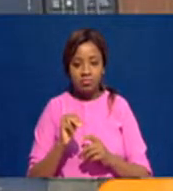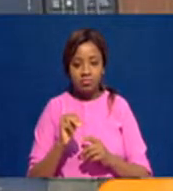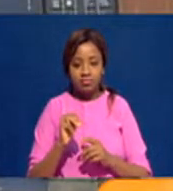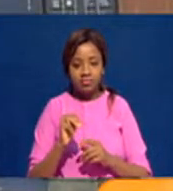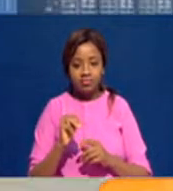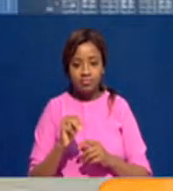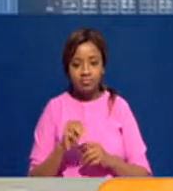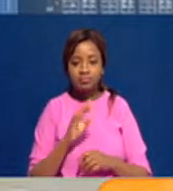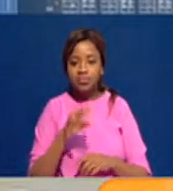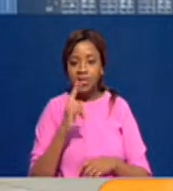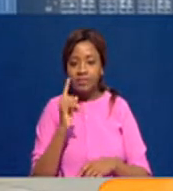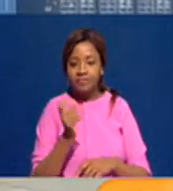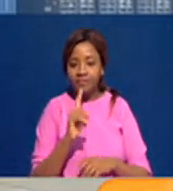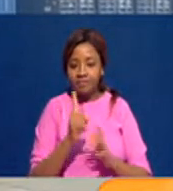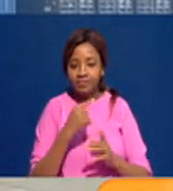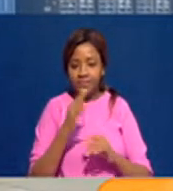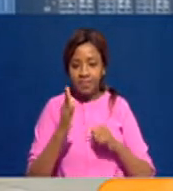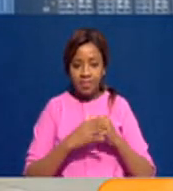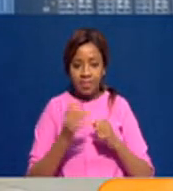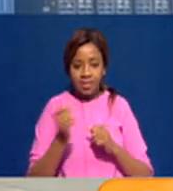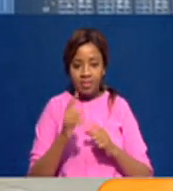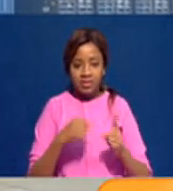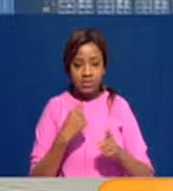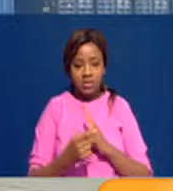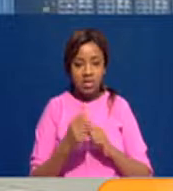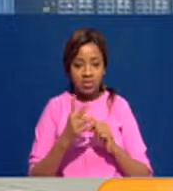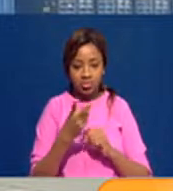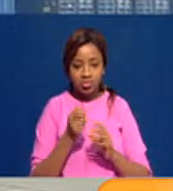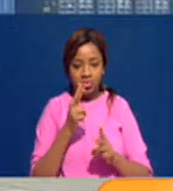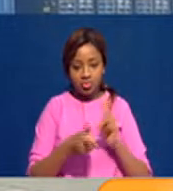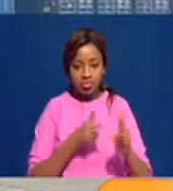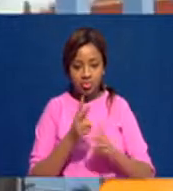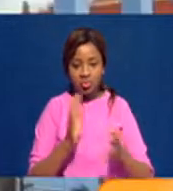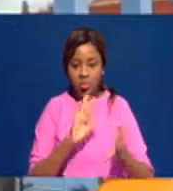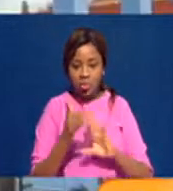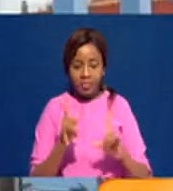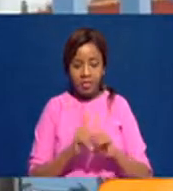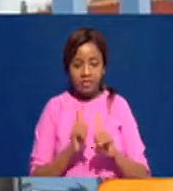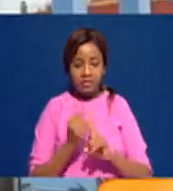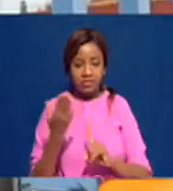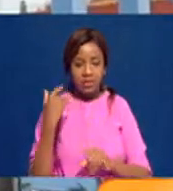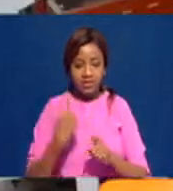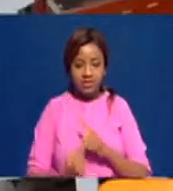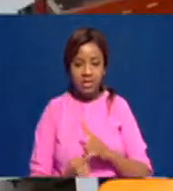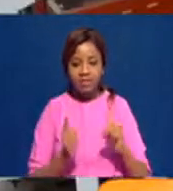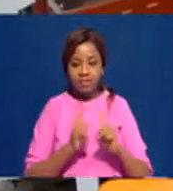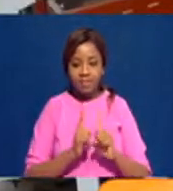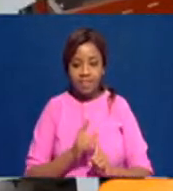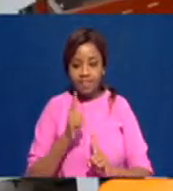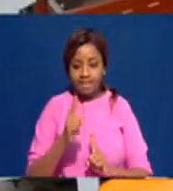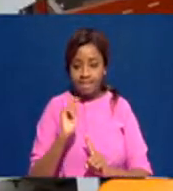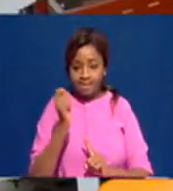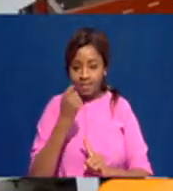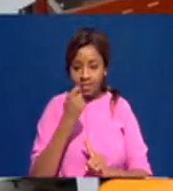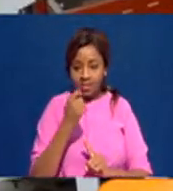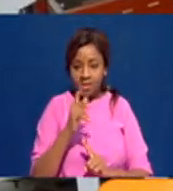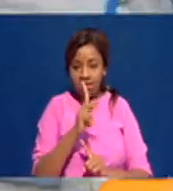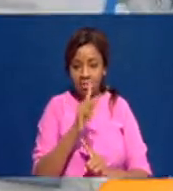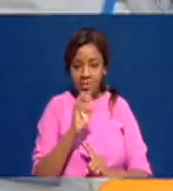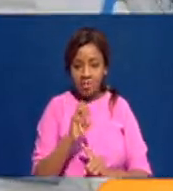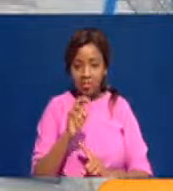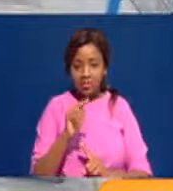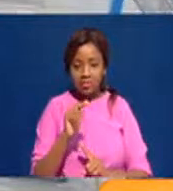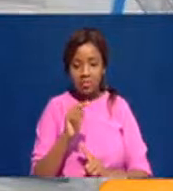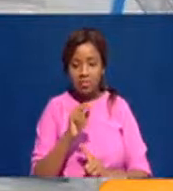of 2022, up more than a quarter as compared to the same period last year. This according to the Kenya National Bureau of Statistics.